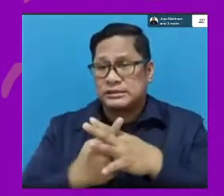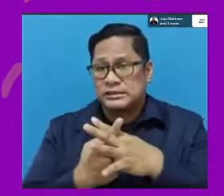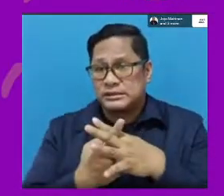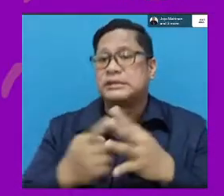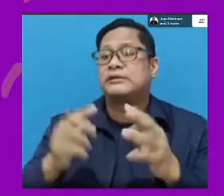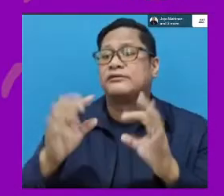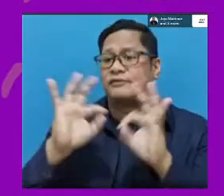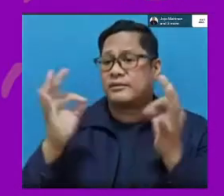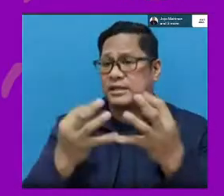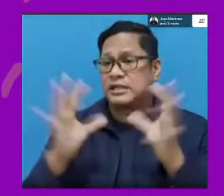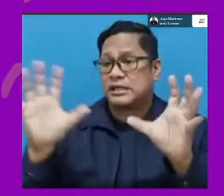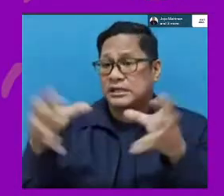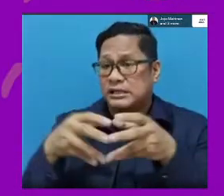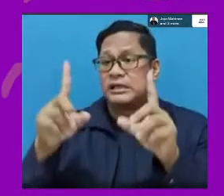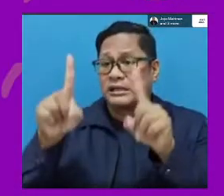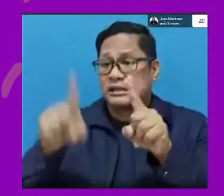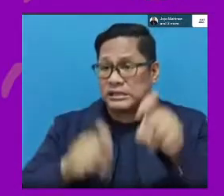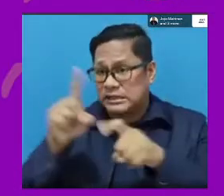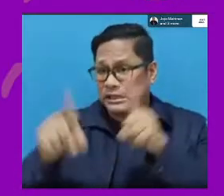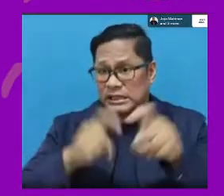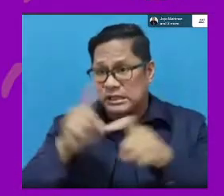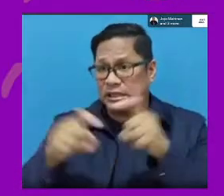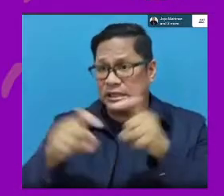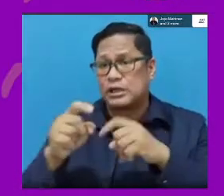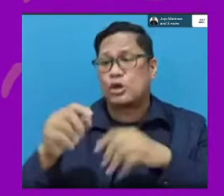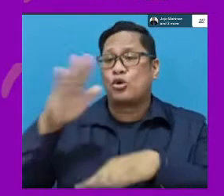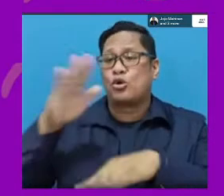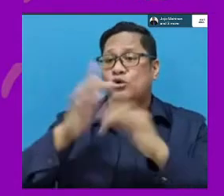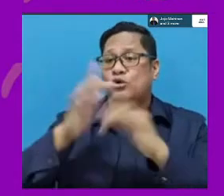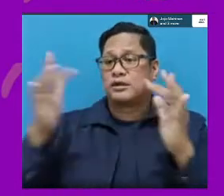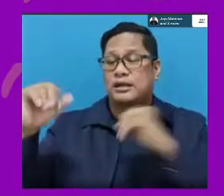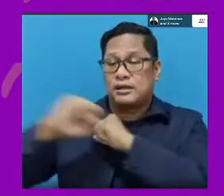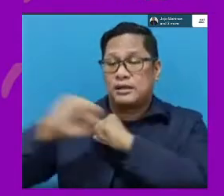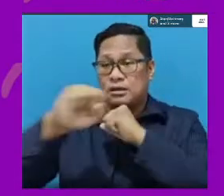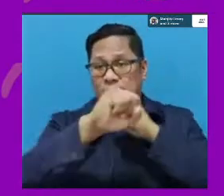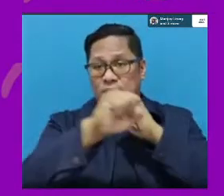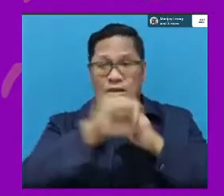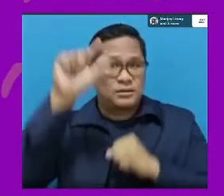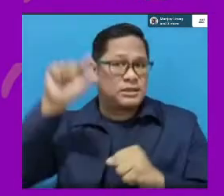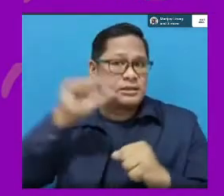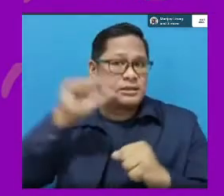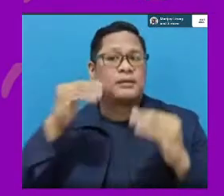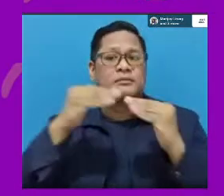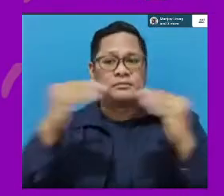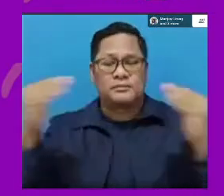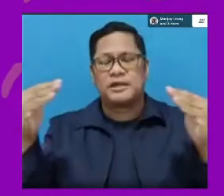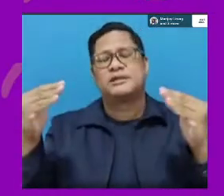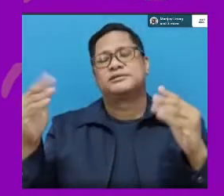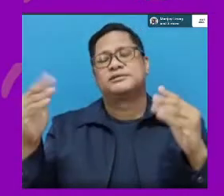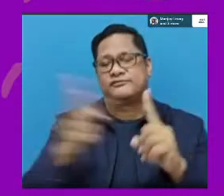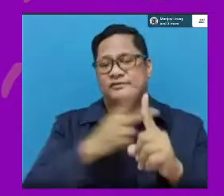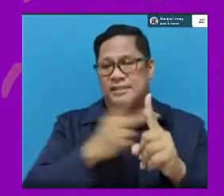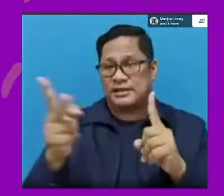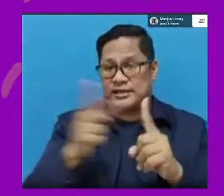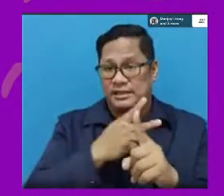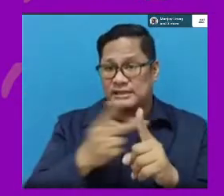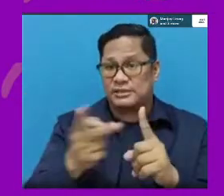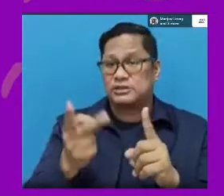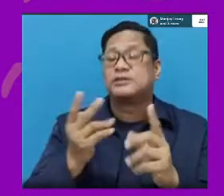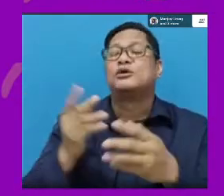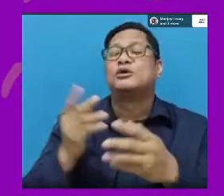Ligtas campaign, an online campaign against gender-based violence, or GBV, during COVID-19.